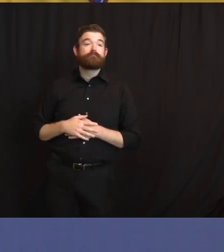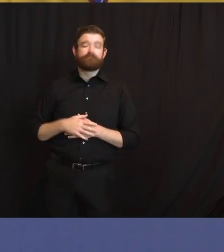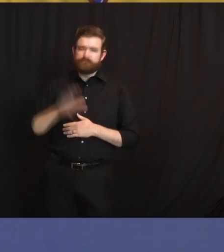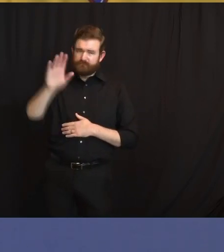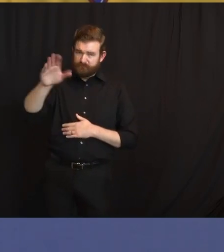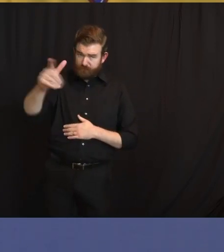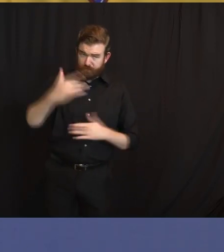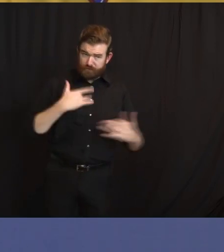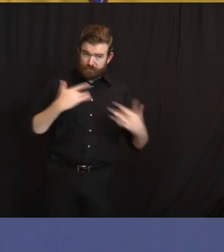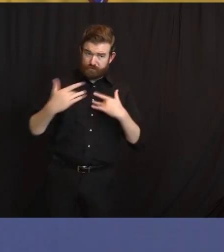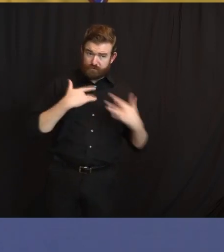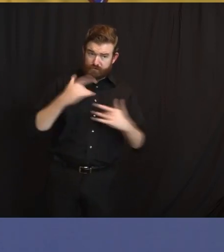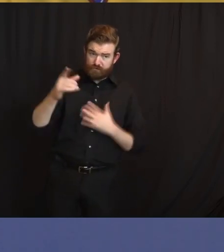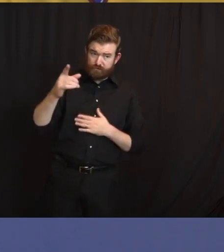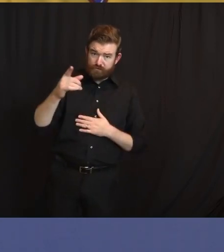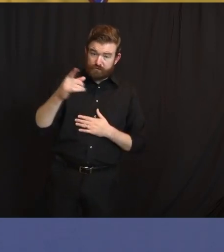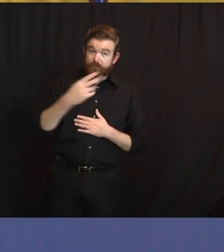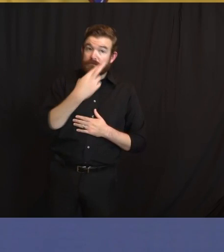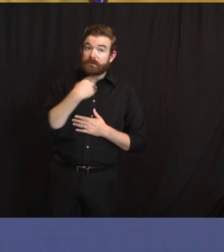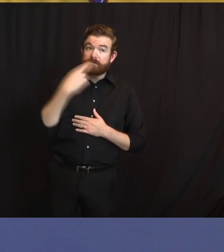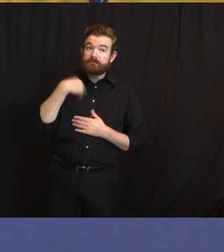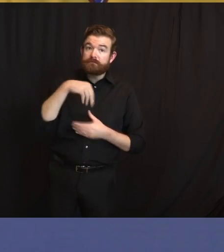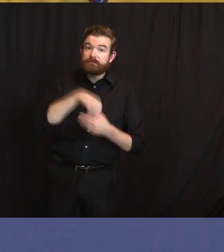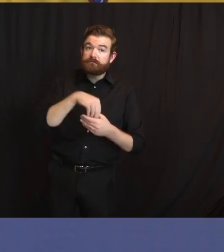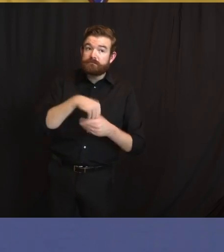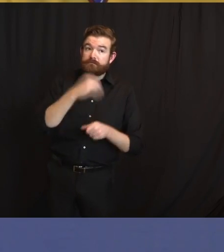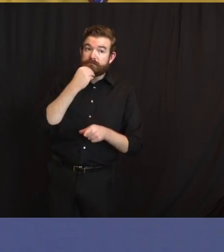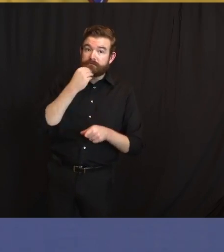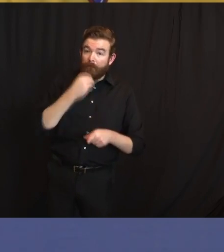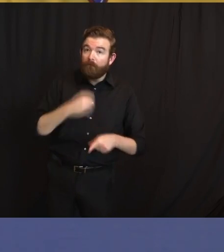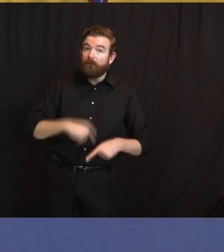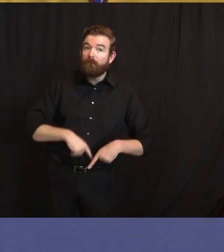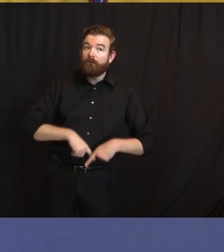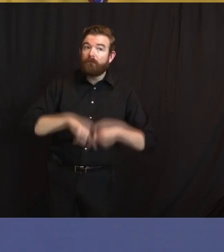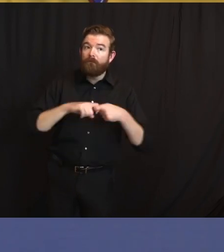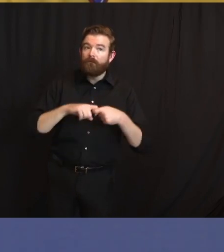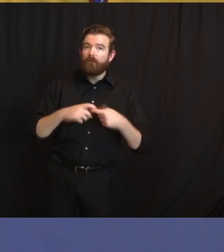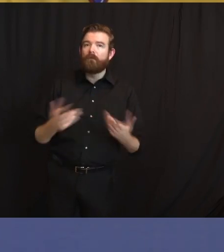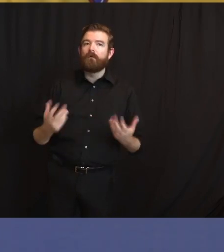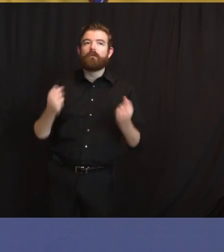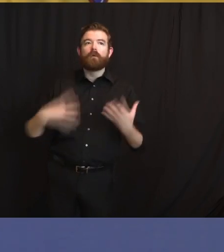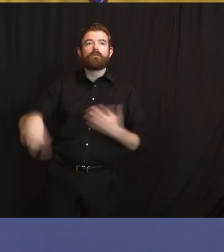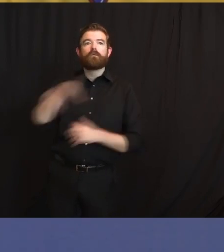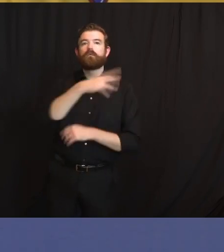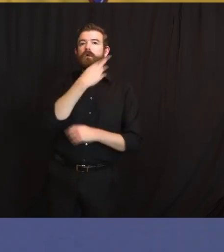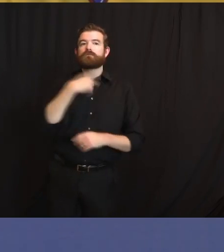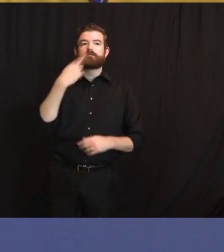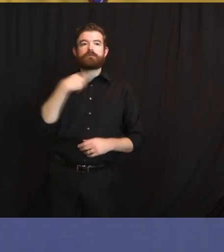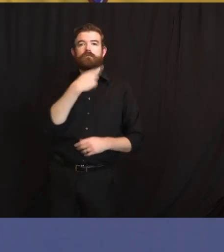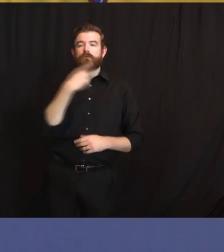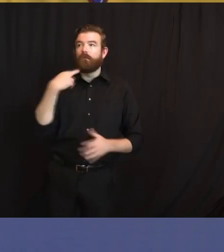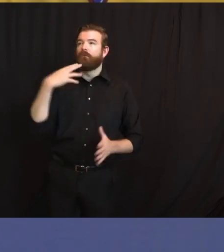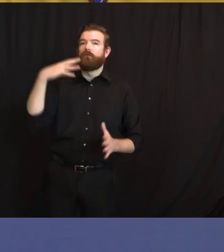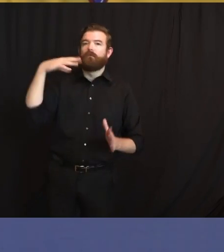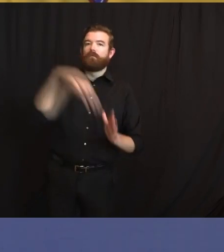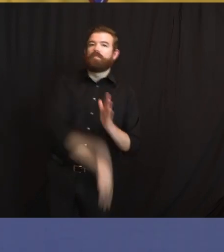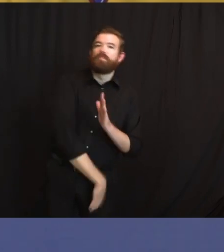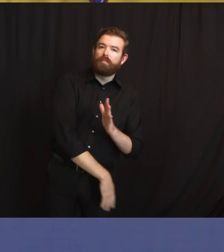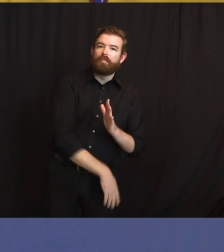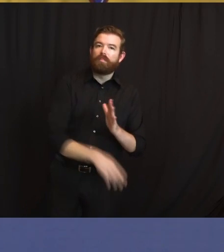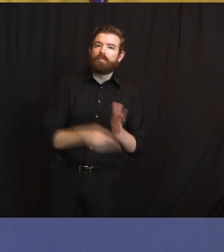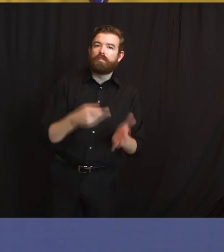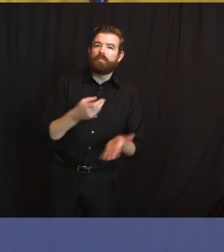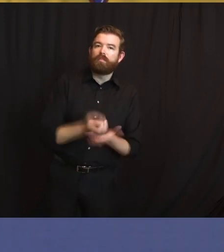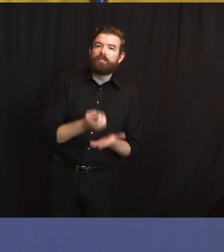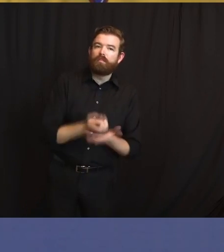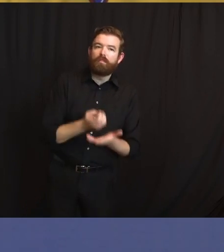indoor dining could actually crush many of the restaurants that are in this industry? I know that they've talked a lot about, the